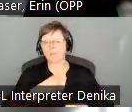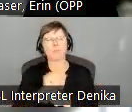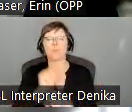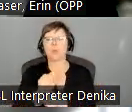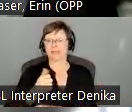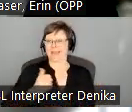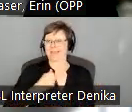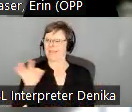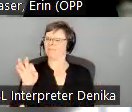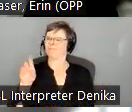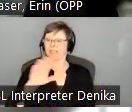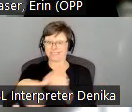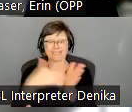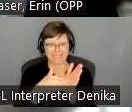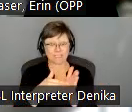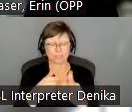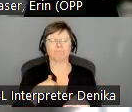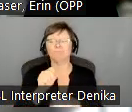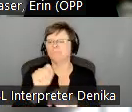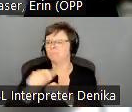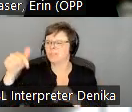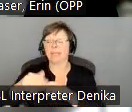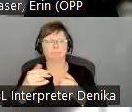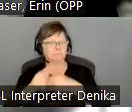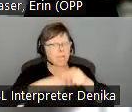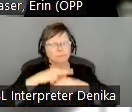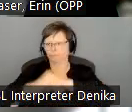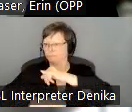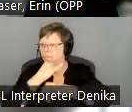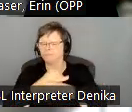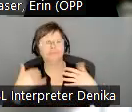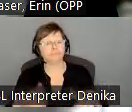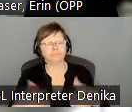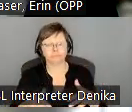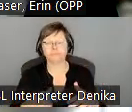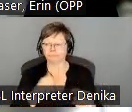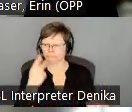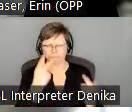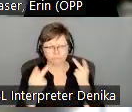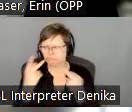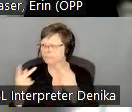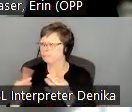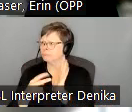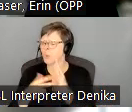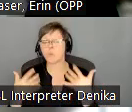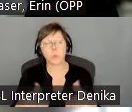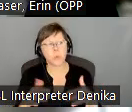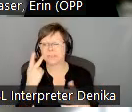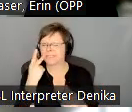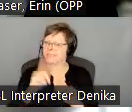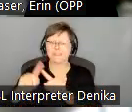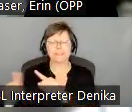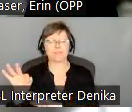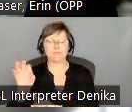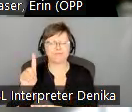months as a law enforcement liaison officer nationally, internationally. And that allows us to be exposed to all the different fraud trends